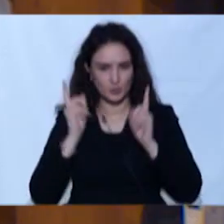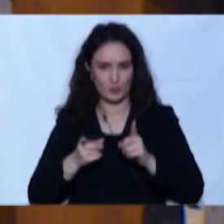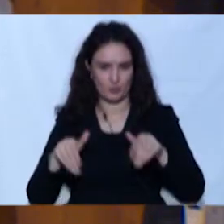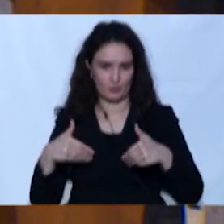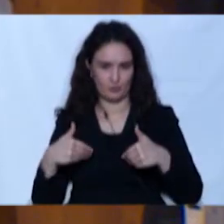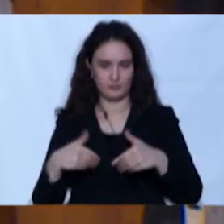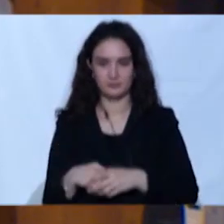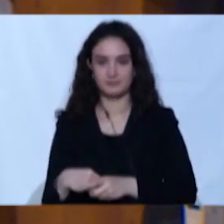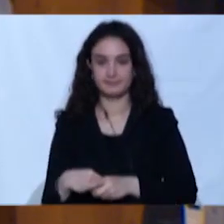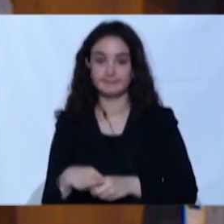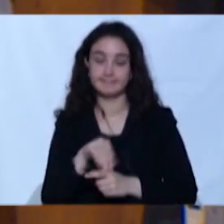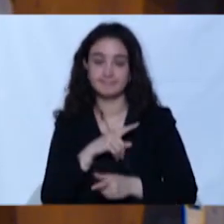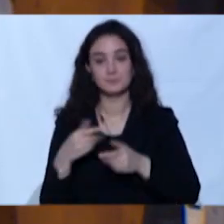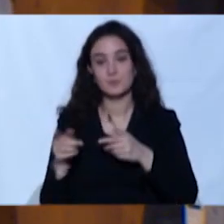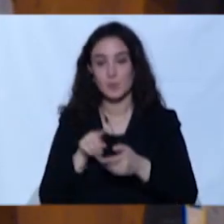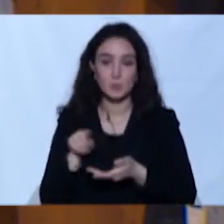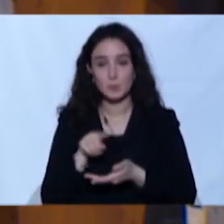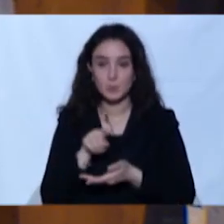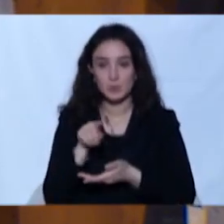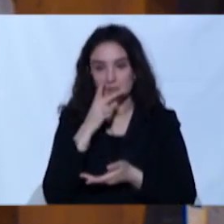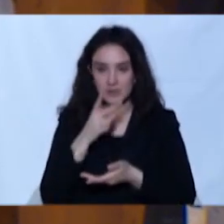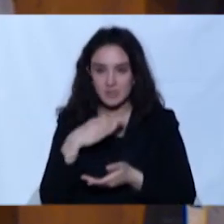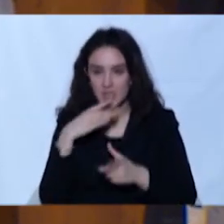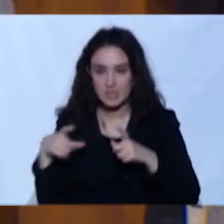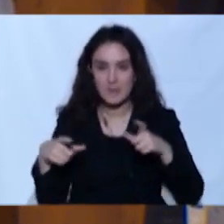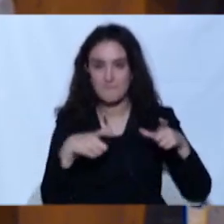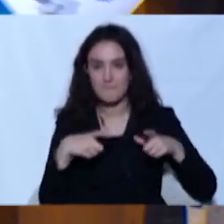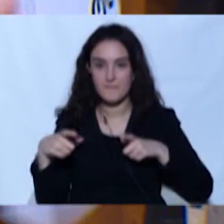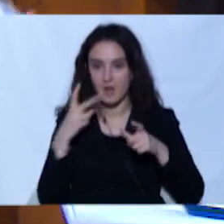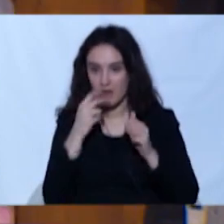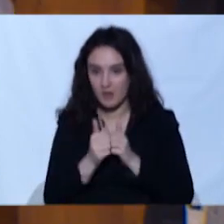The mouse walks and sees a snake by the lake.